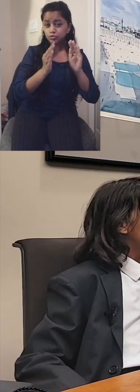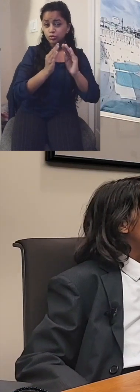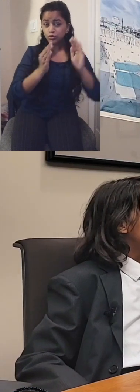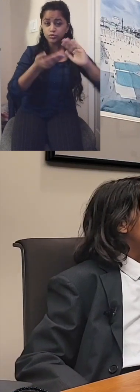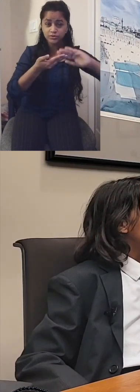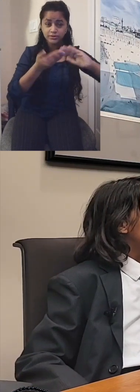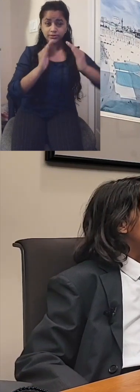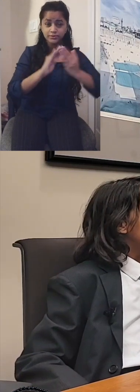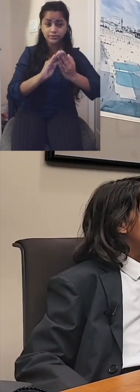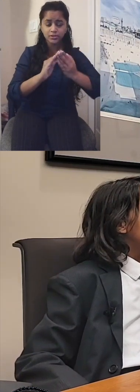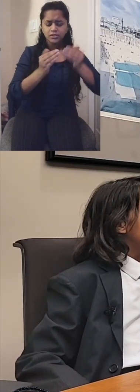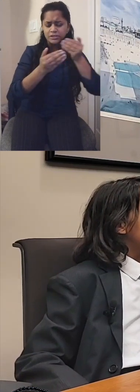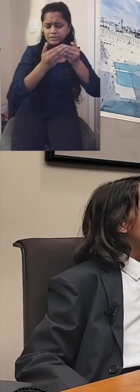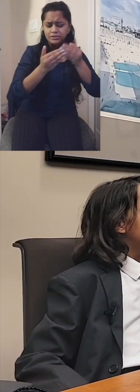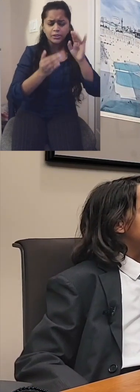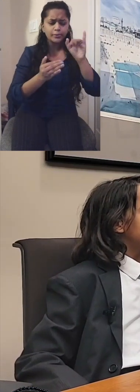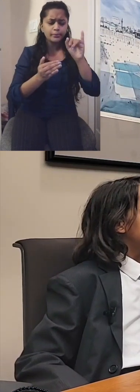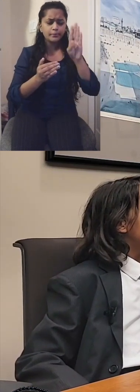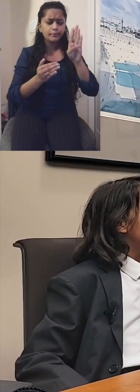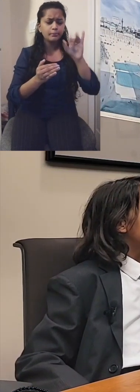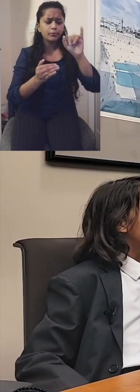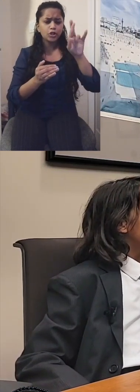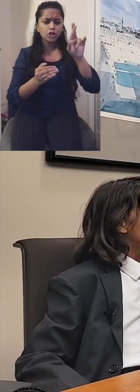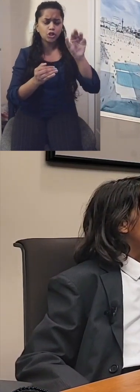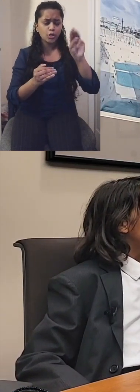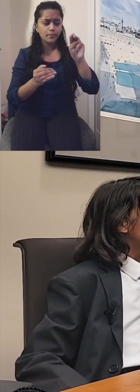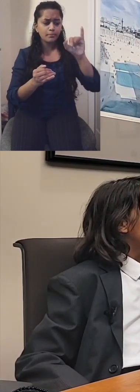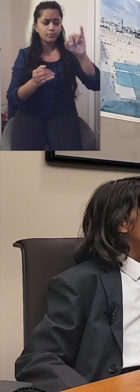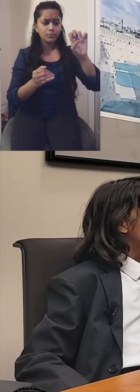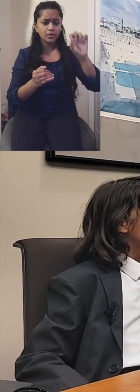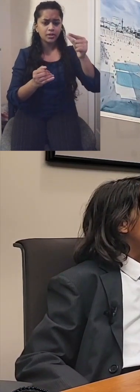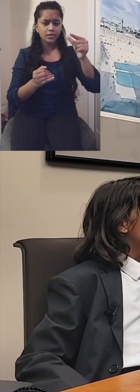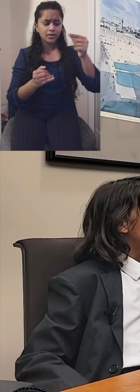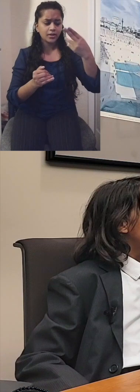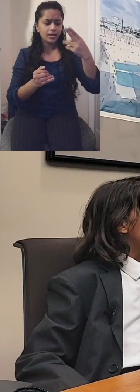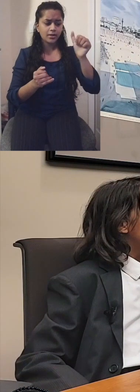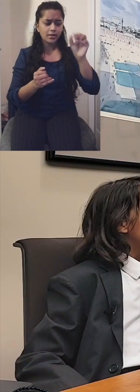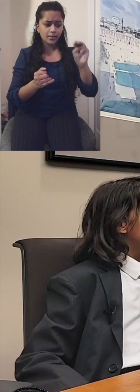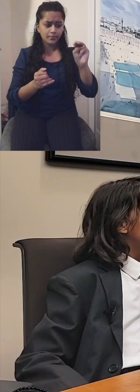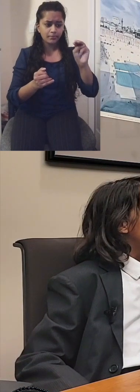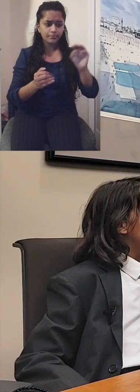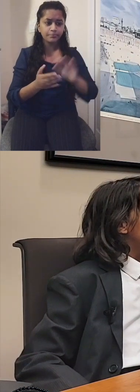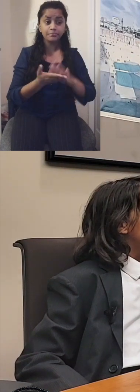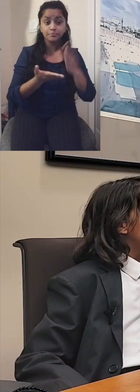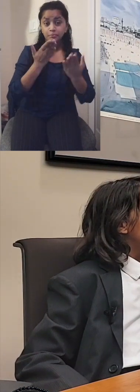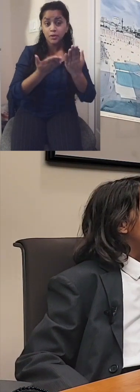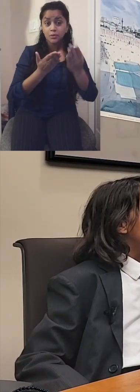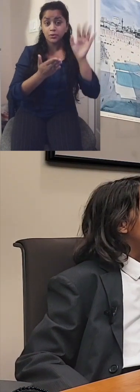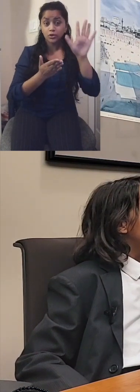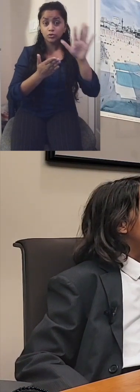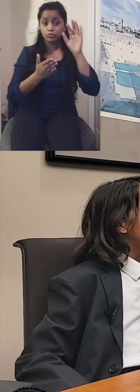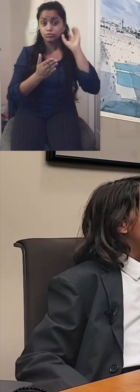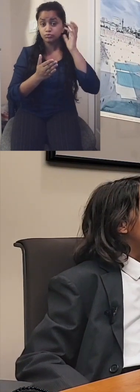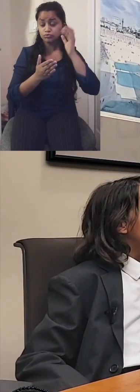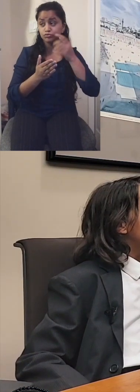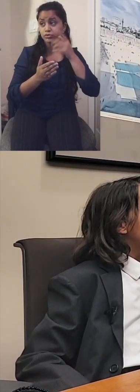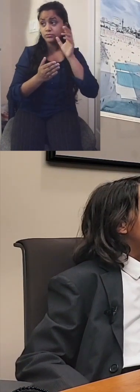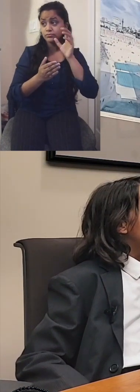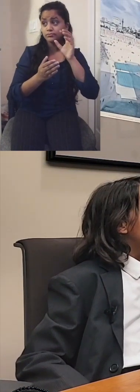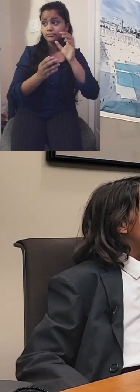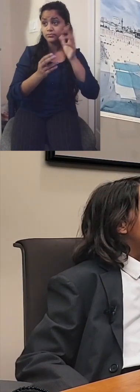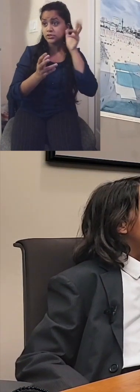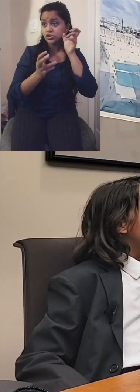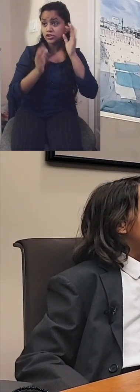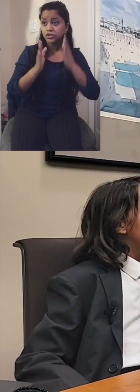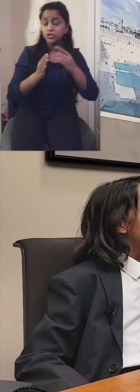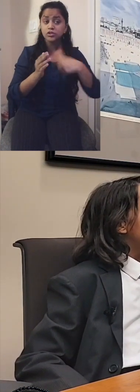a small industrial town quite near to Birmingham. I guess a lot of your listeners may have been to Birmingham.